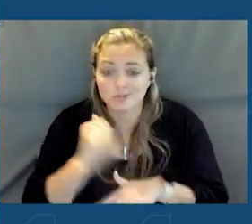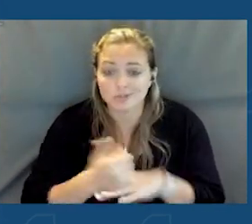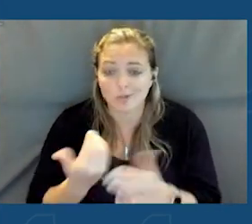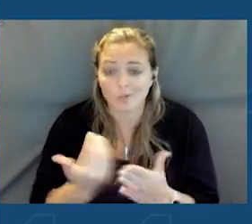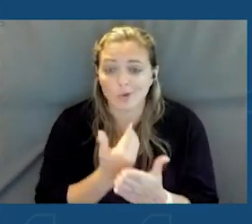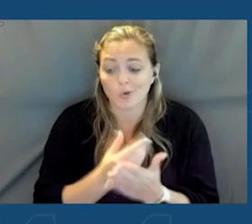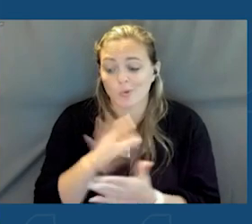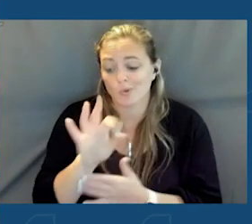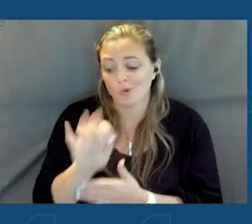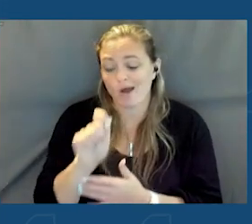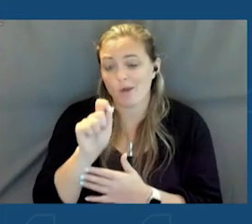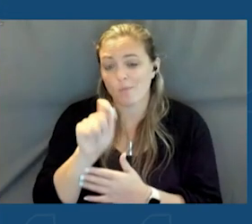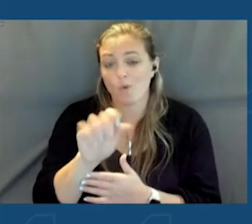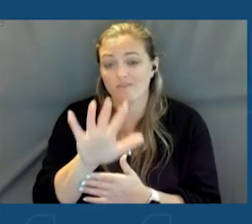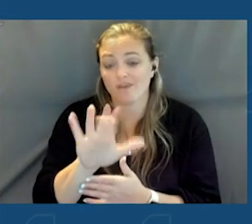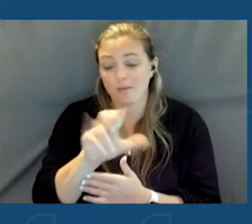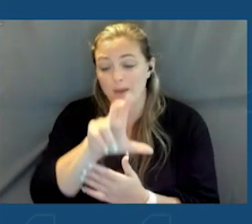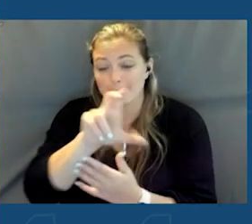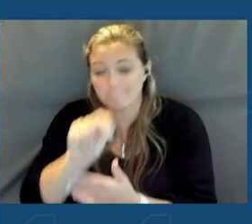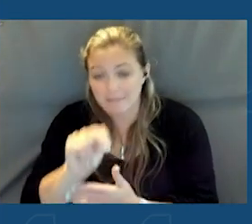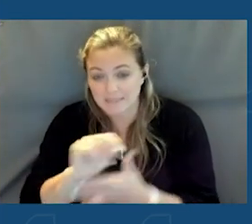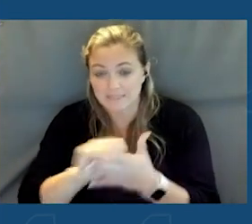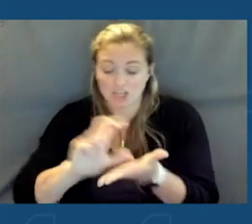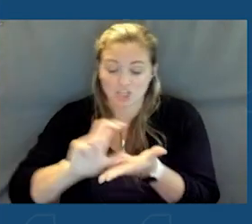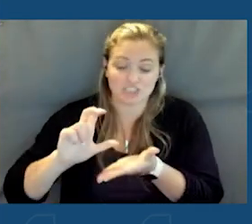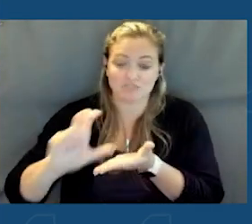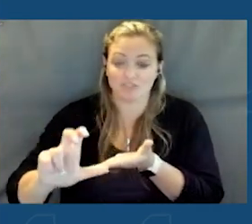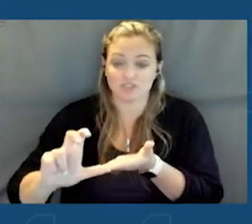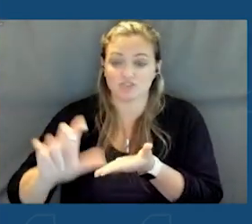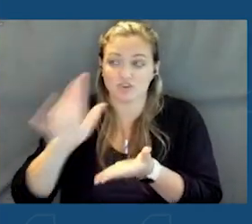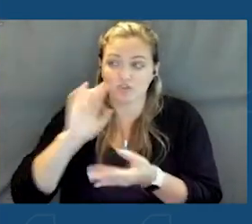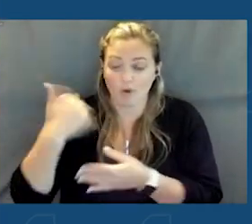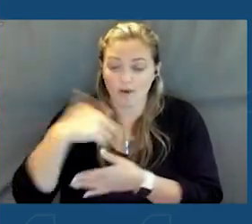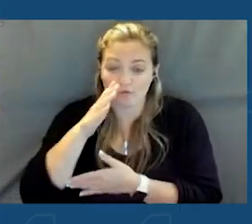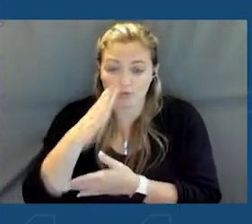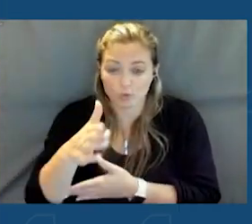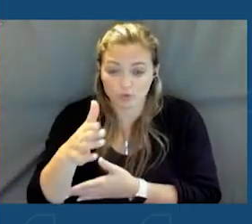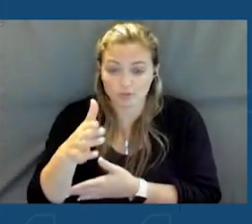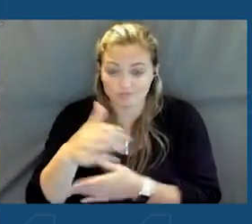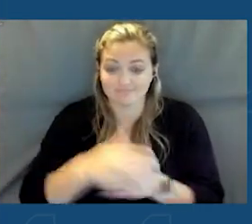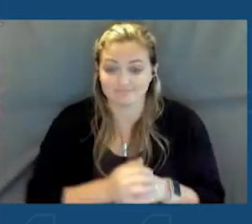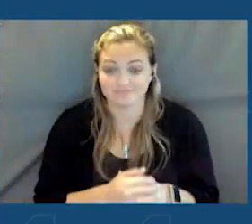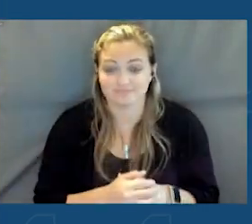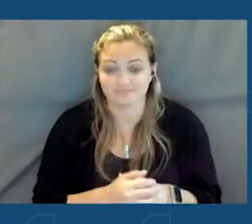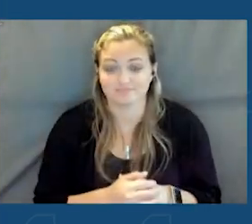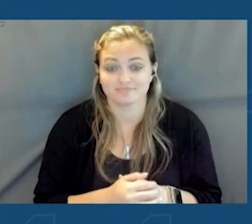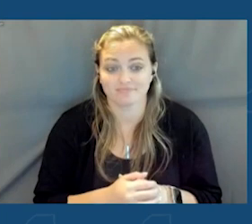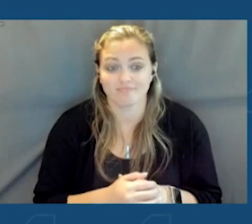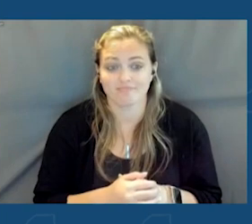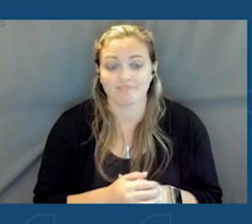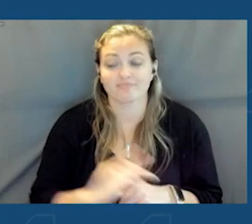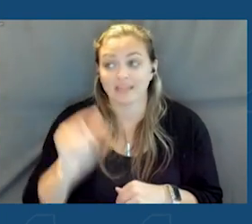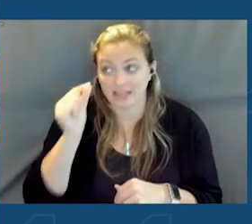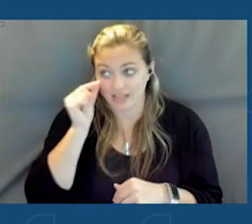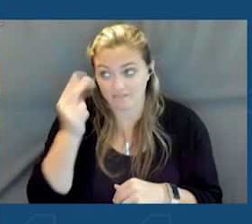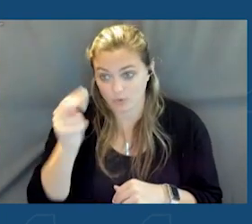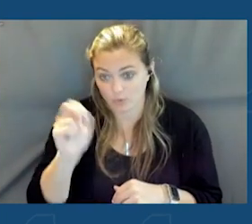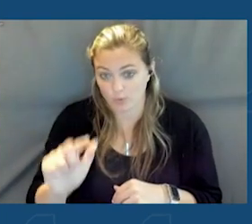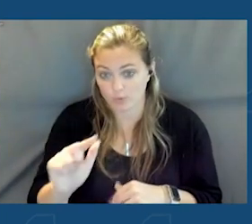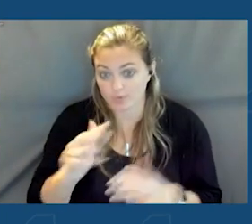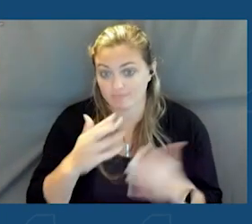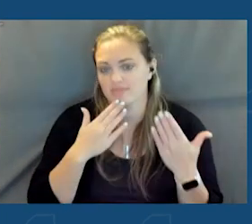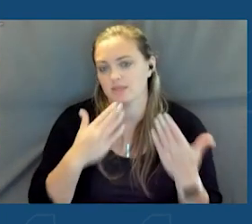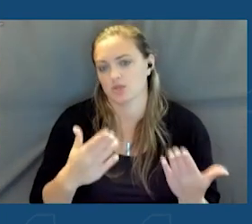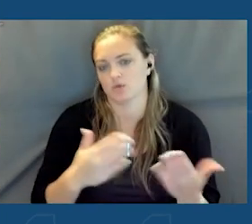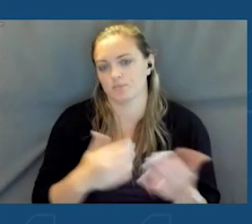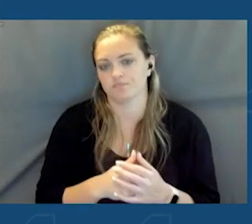$9.5 billion investment in the future of this borough. Governor Hochul, thank you for